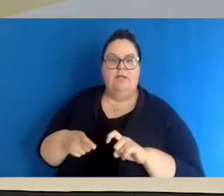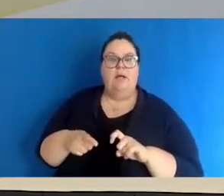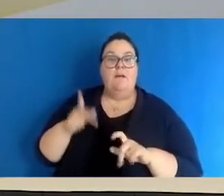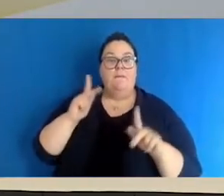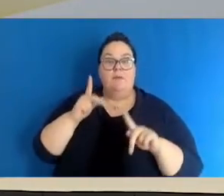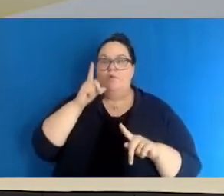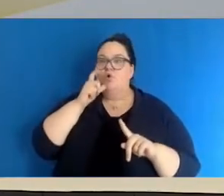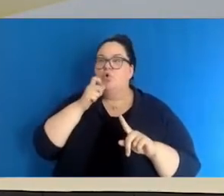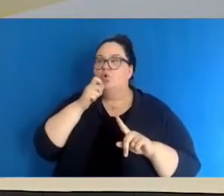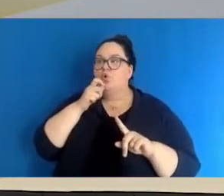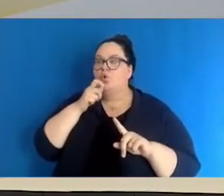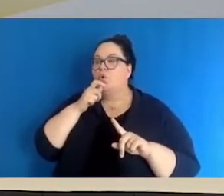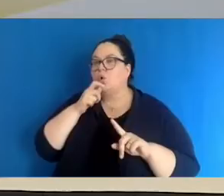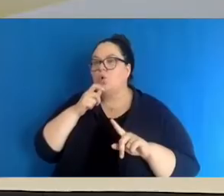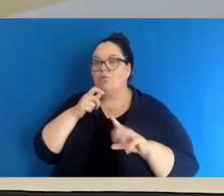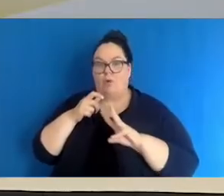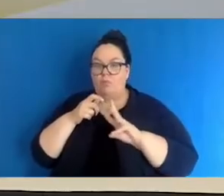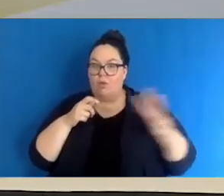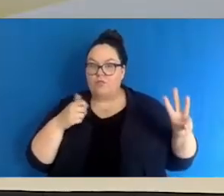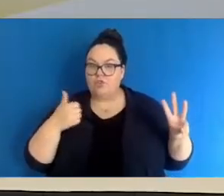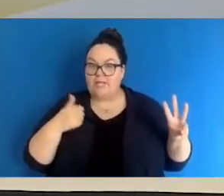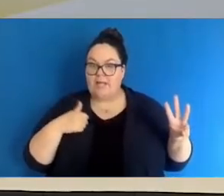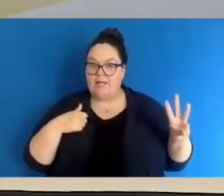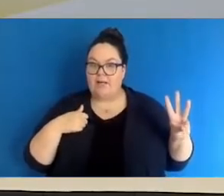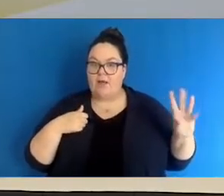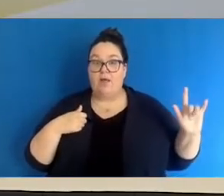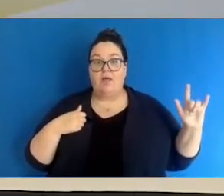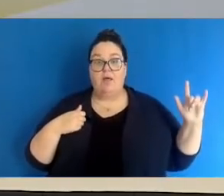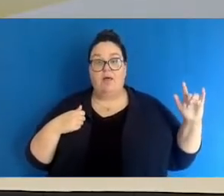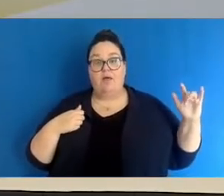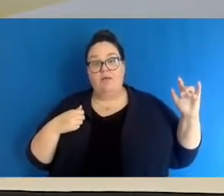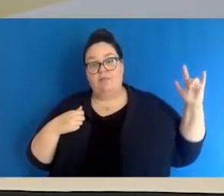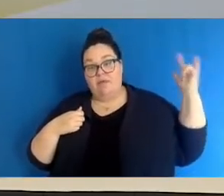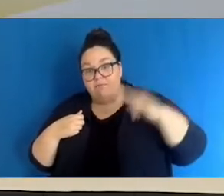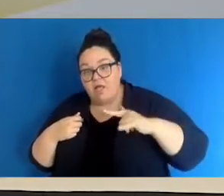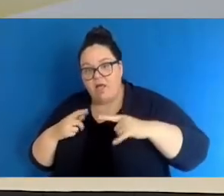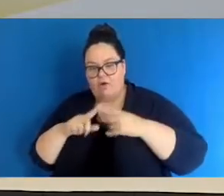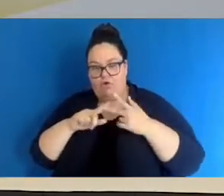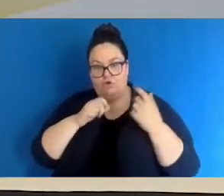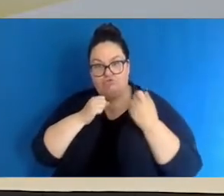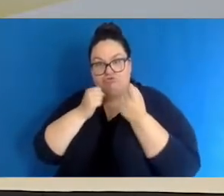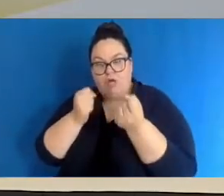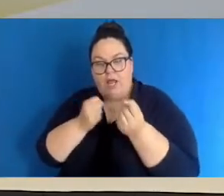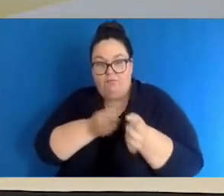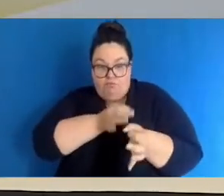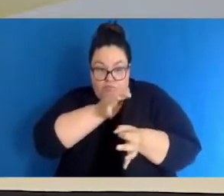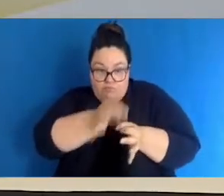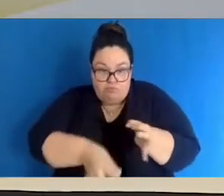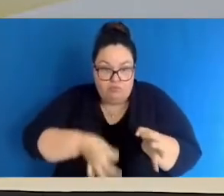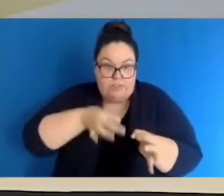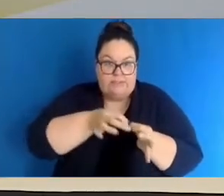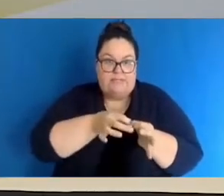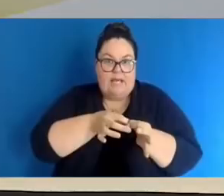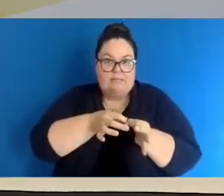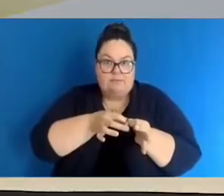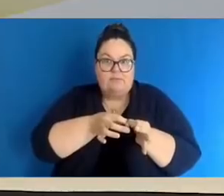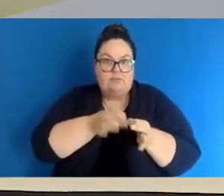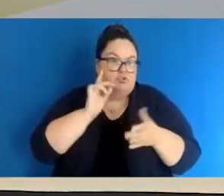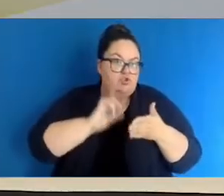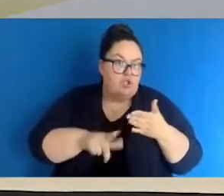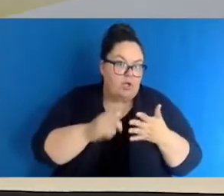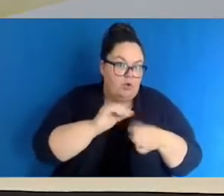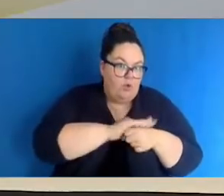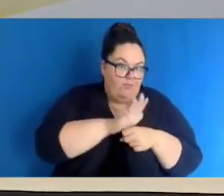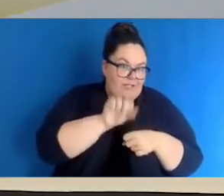from outside Atlantic Canada are tested at the points of entry, along with unvaccinated individuals from within Atlantic Canada.